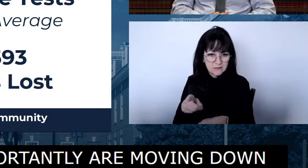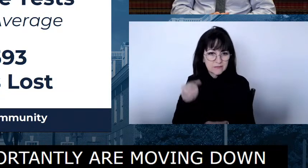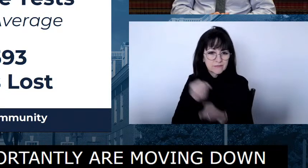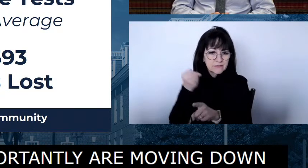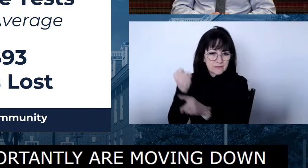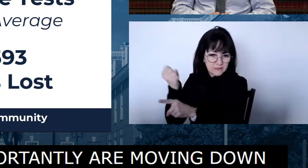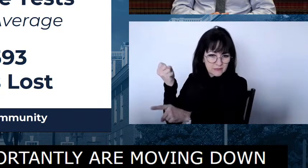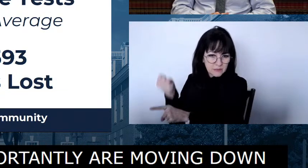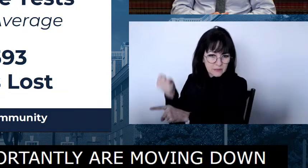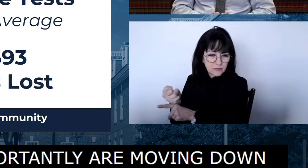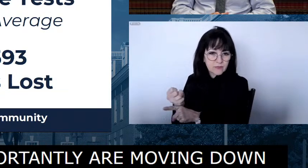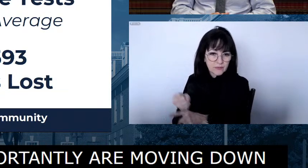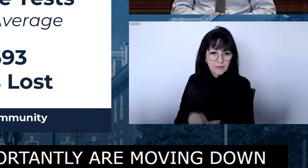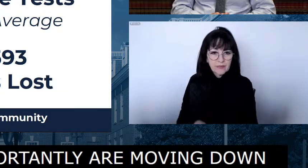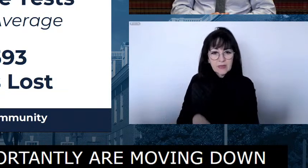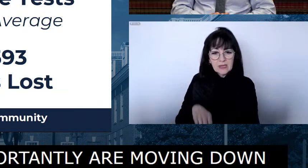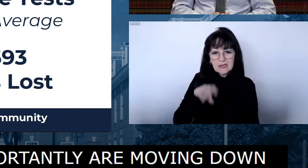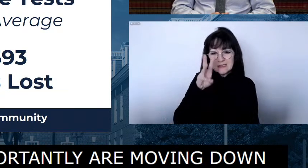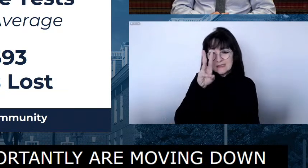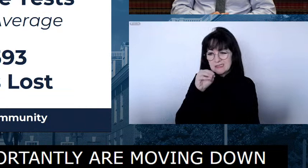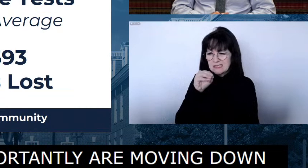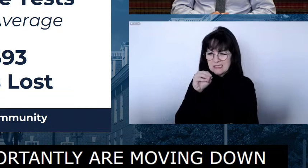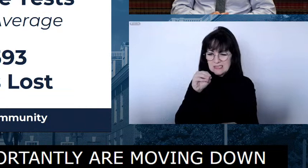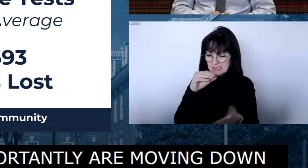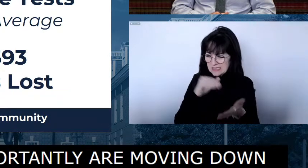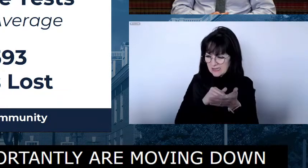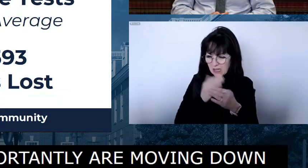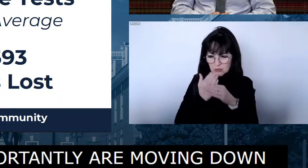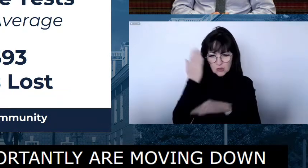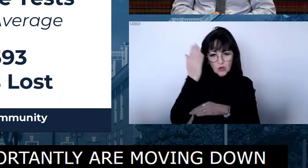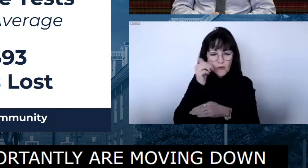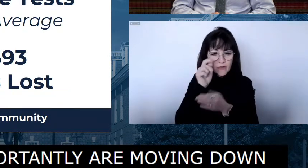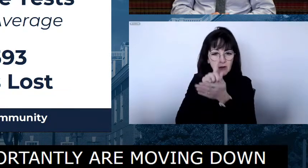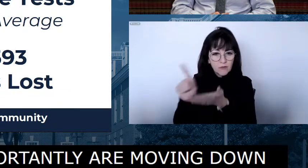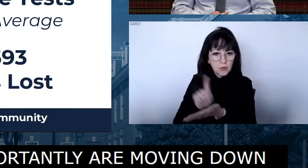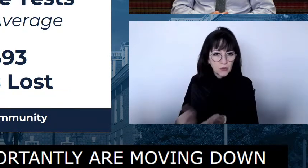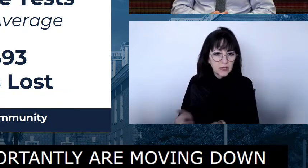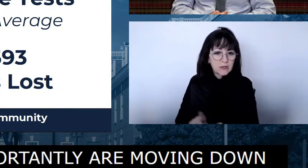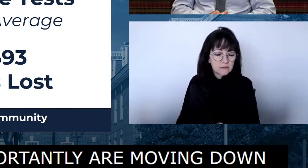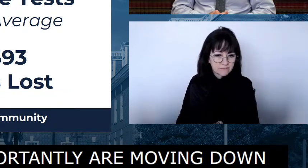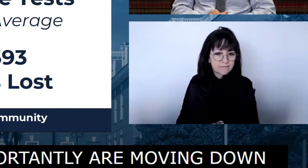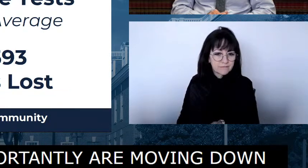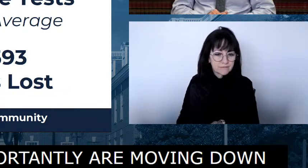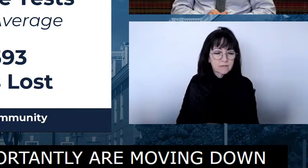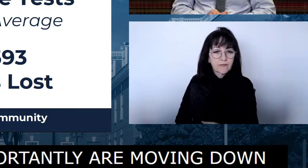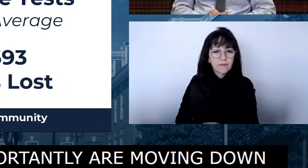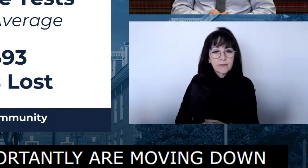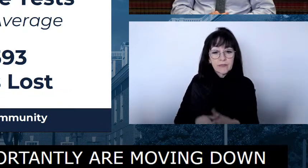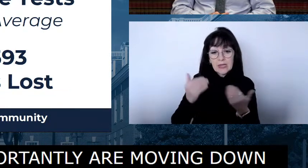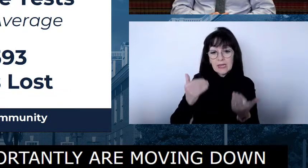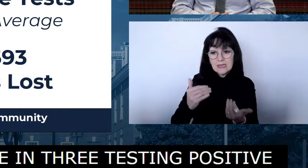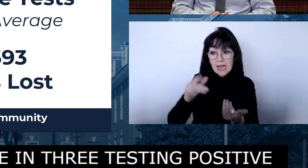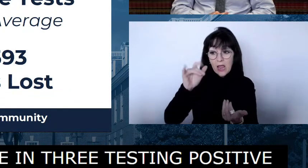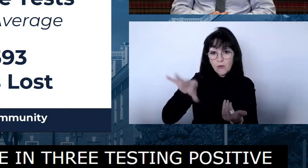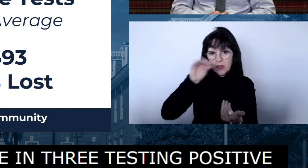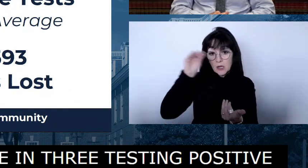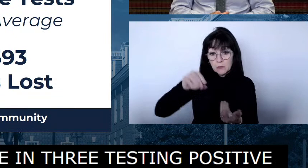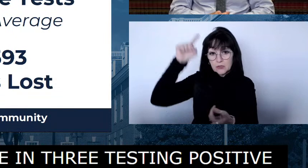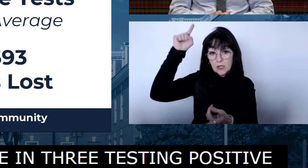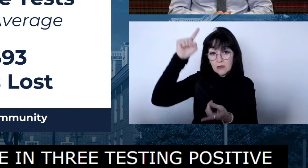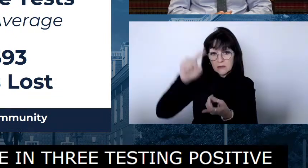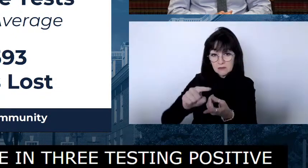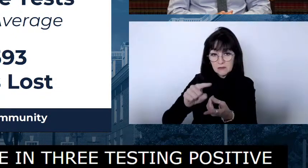week. 1 in 3 were positive, and of course that's down to 12% again on a 7-day